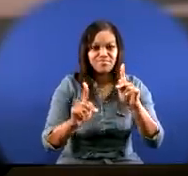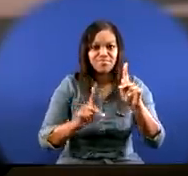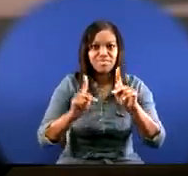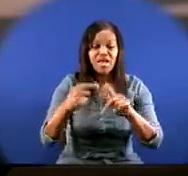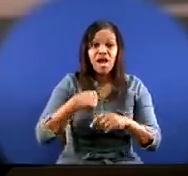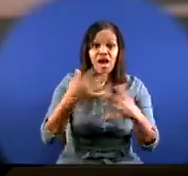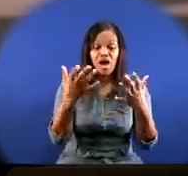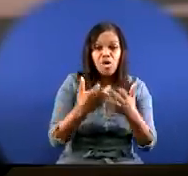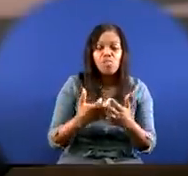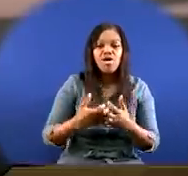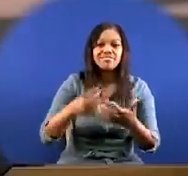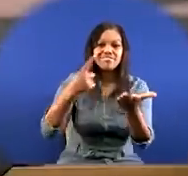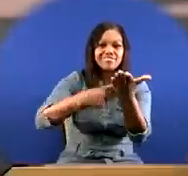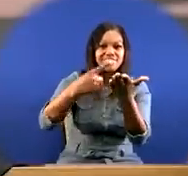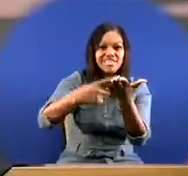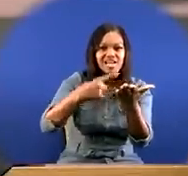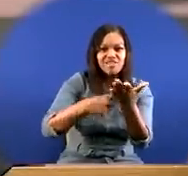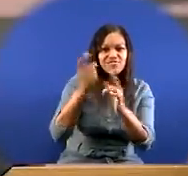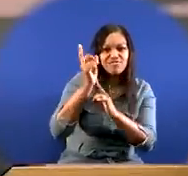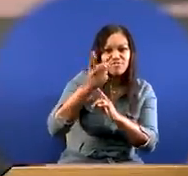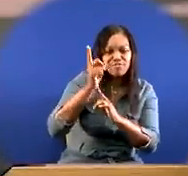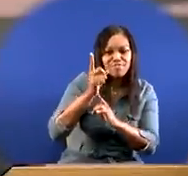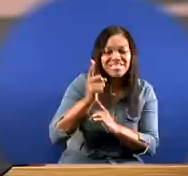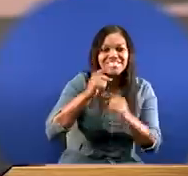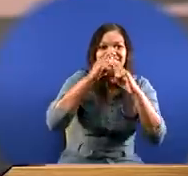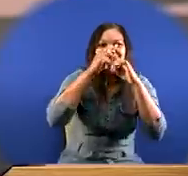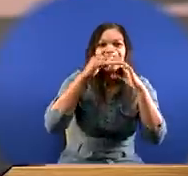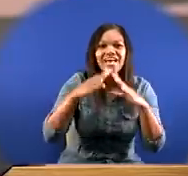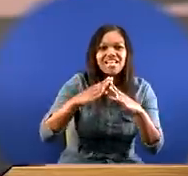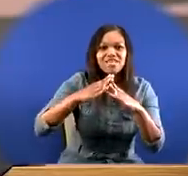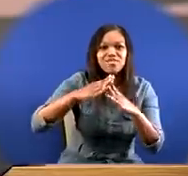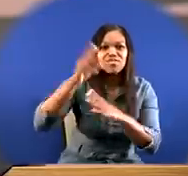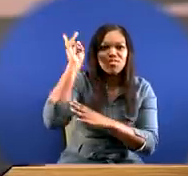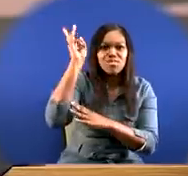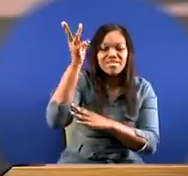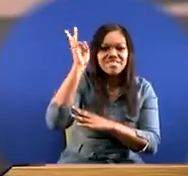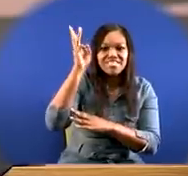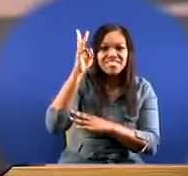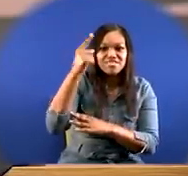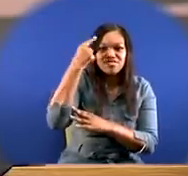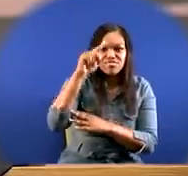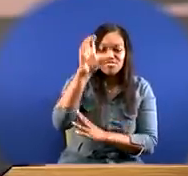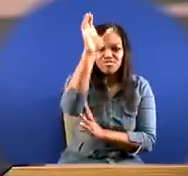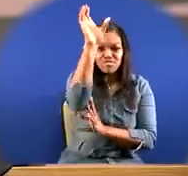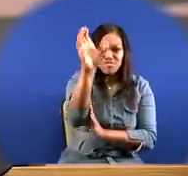I want to talk a minute about silent witnesses to the crucifixion.